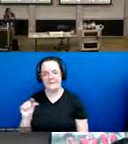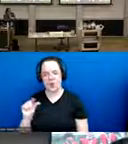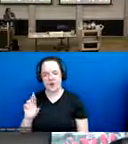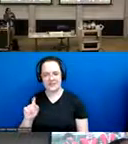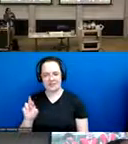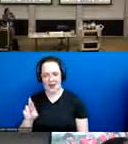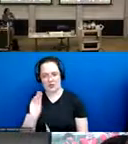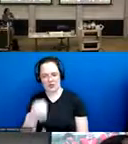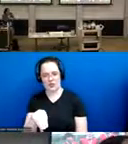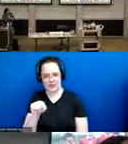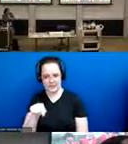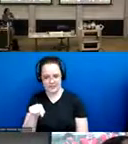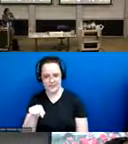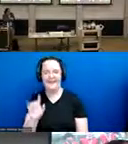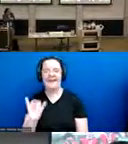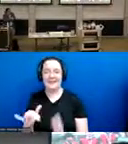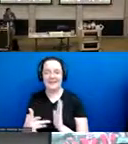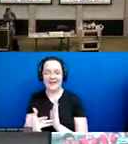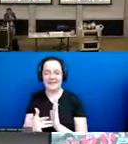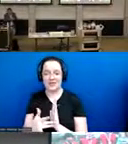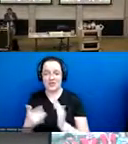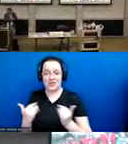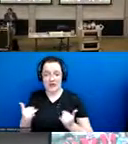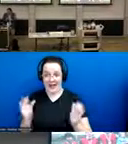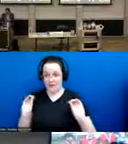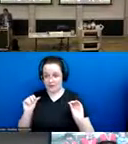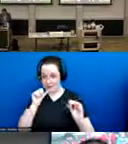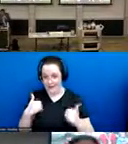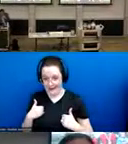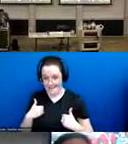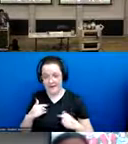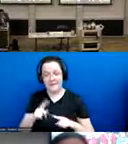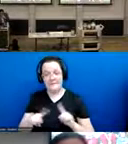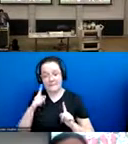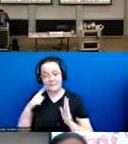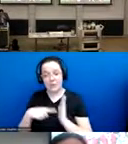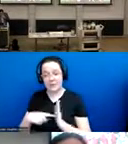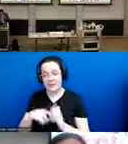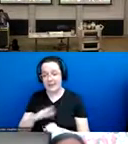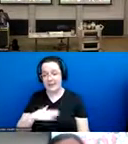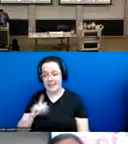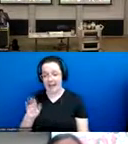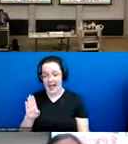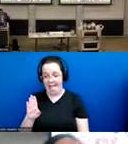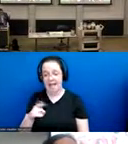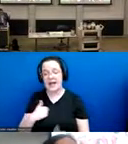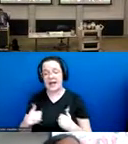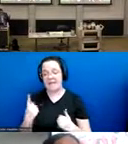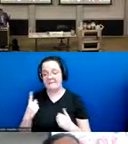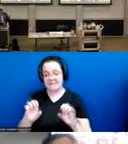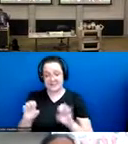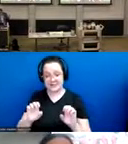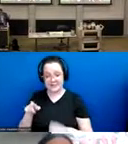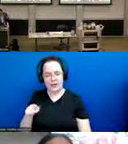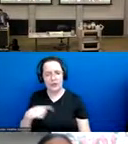between. That is a technology that currently doesn't exist. But say, for example, in my lab, I have an experiment where we're